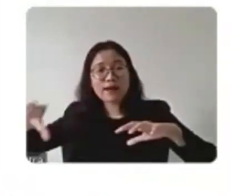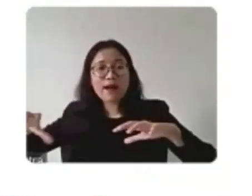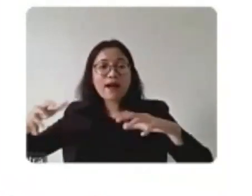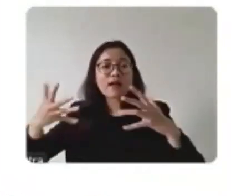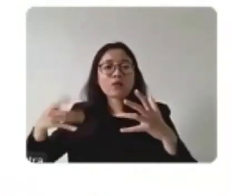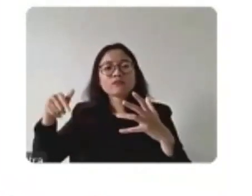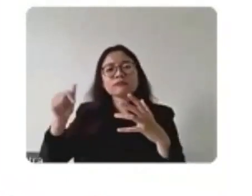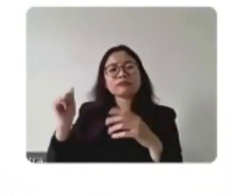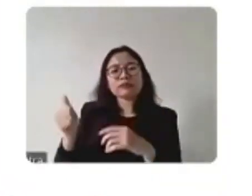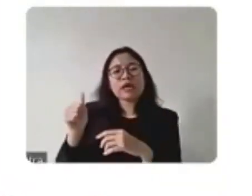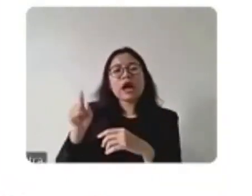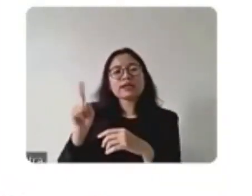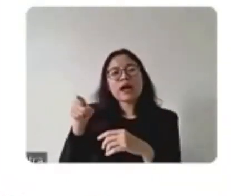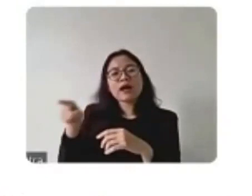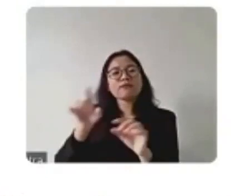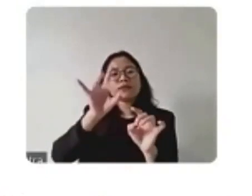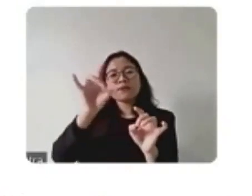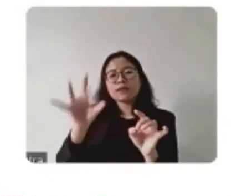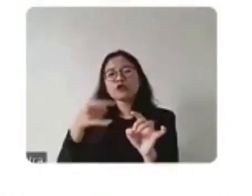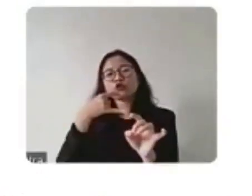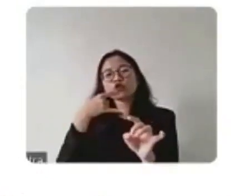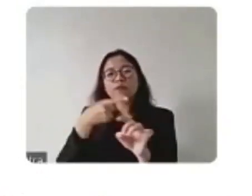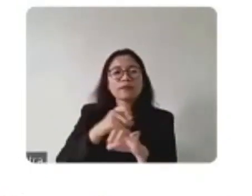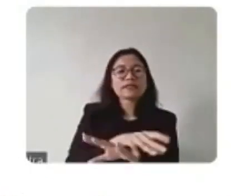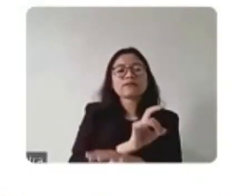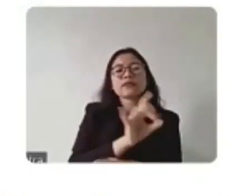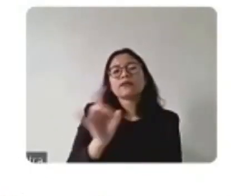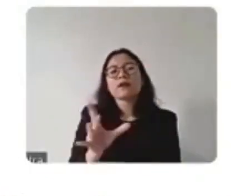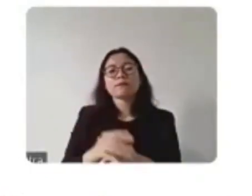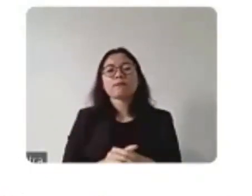pollution that we have, when we're thinking about reducing emissions,